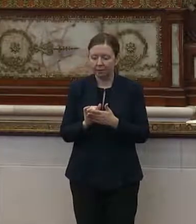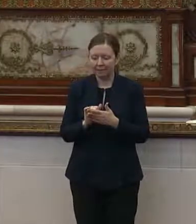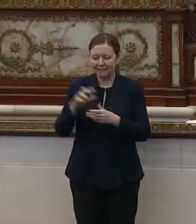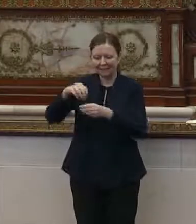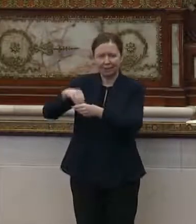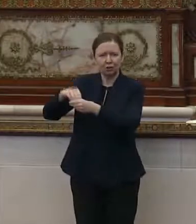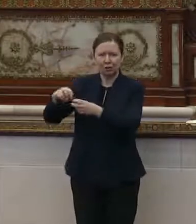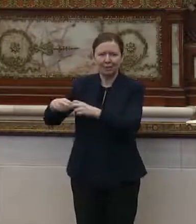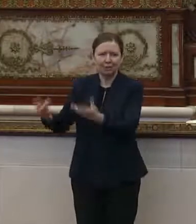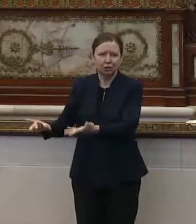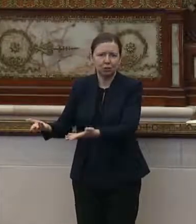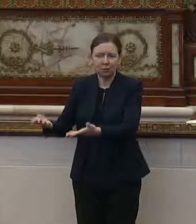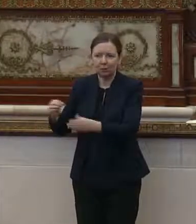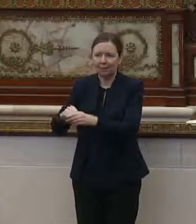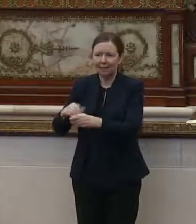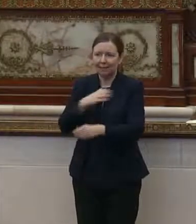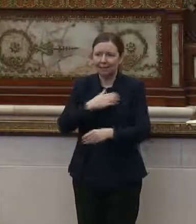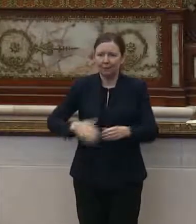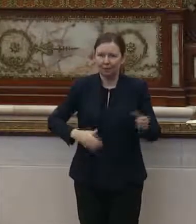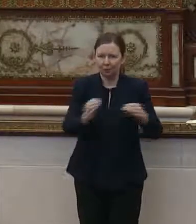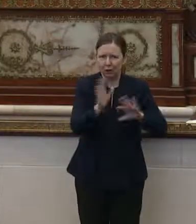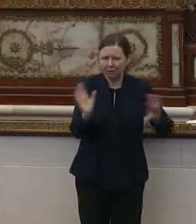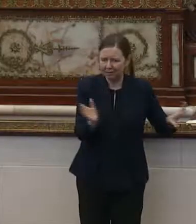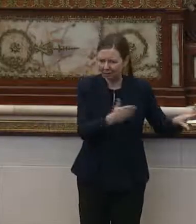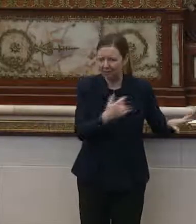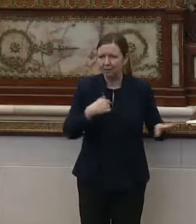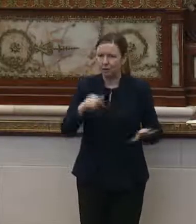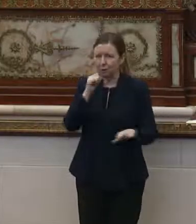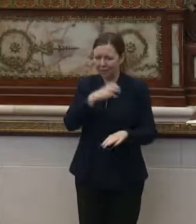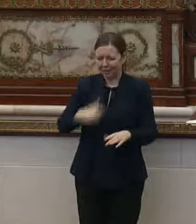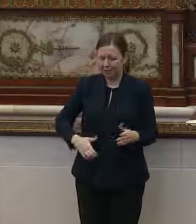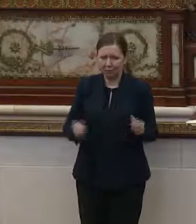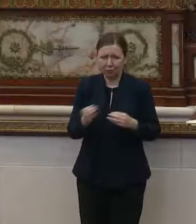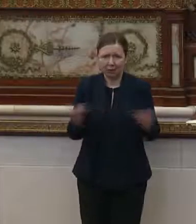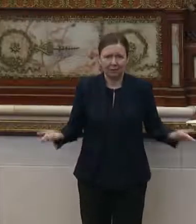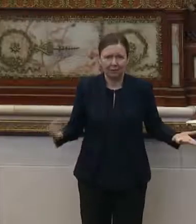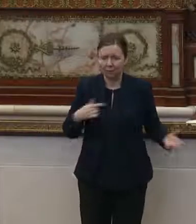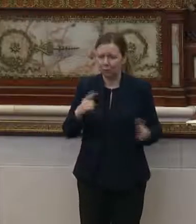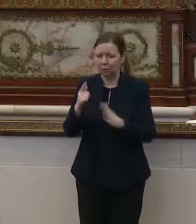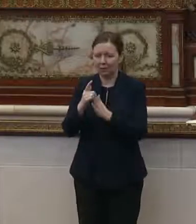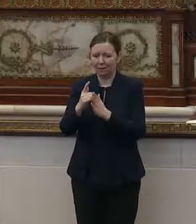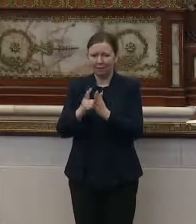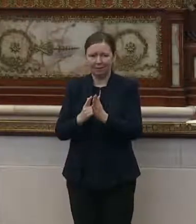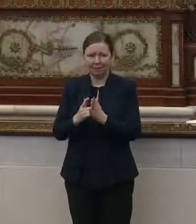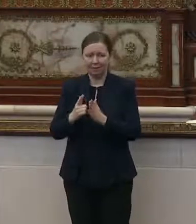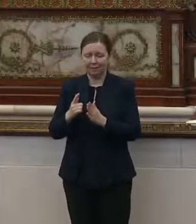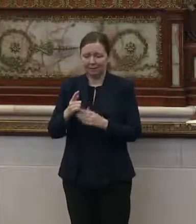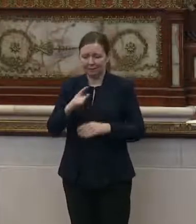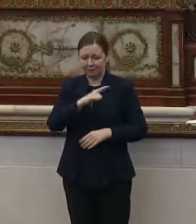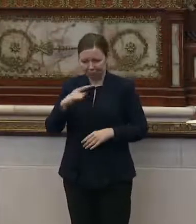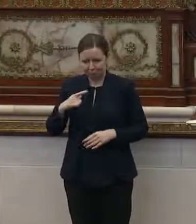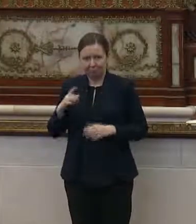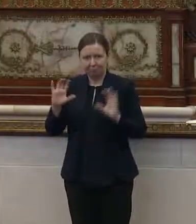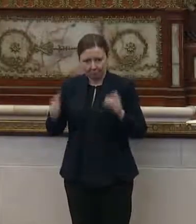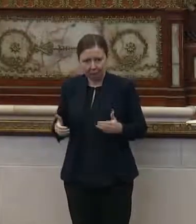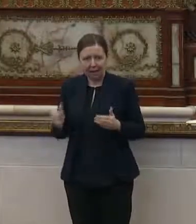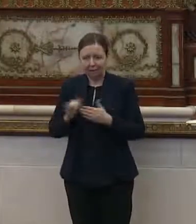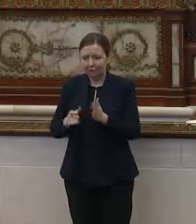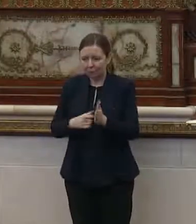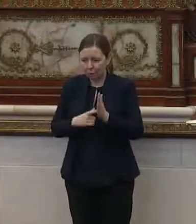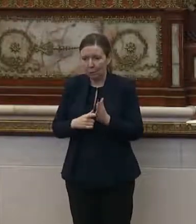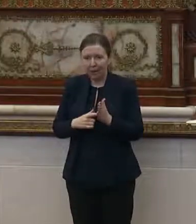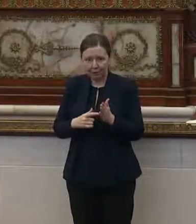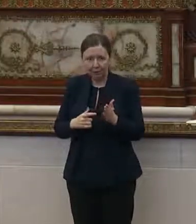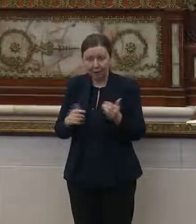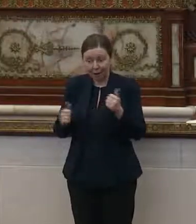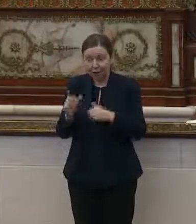internal issue in the administration. We are not the administration. We're a legislative body that is required under